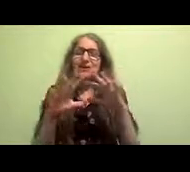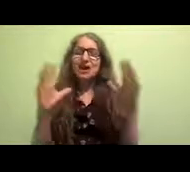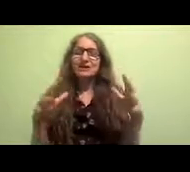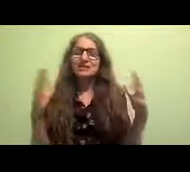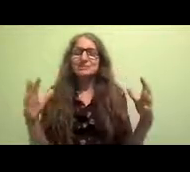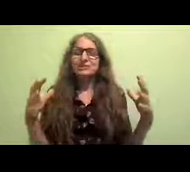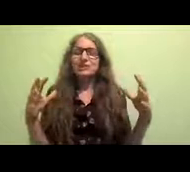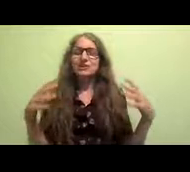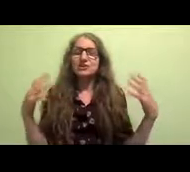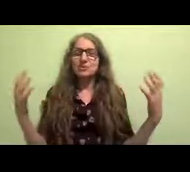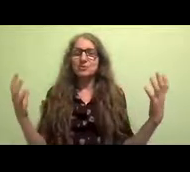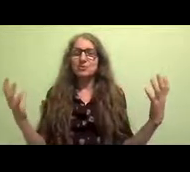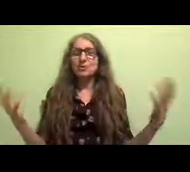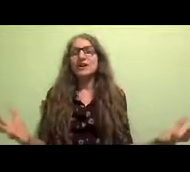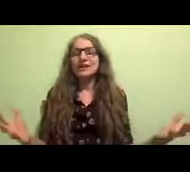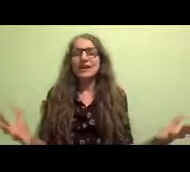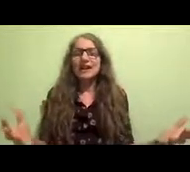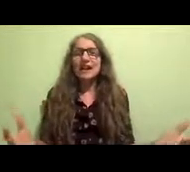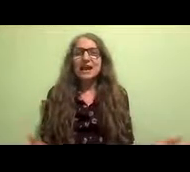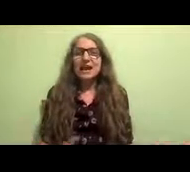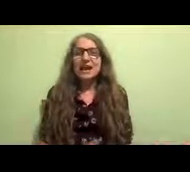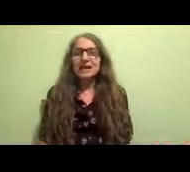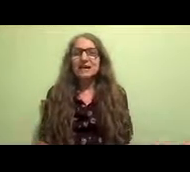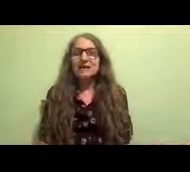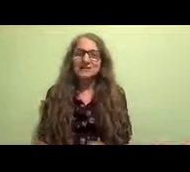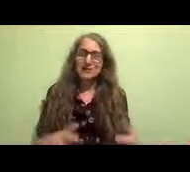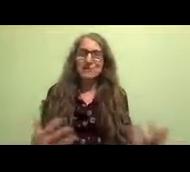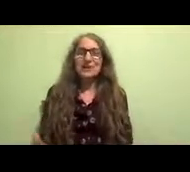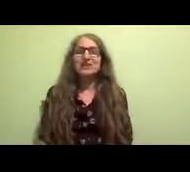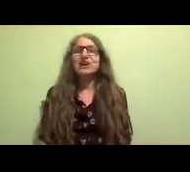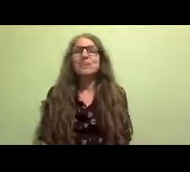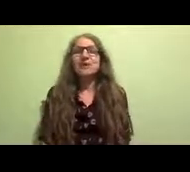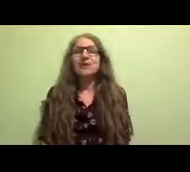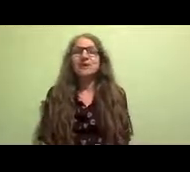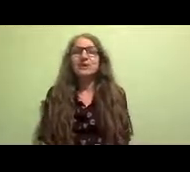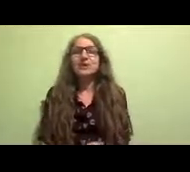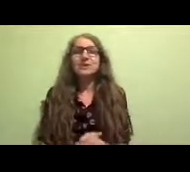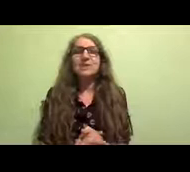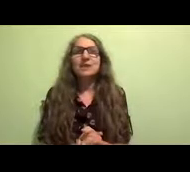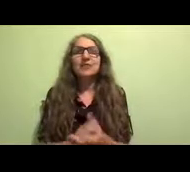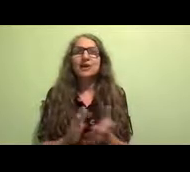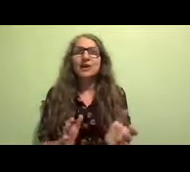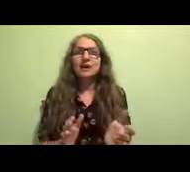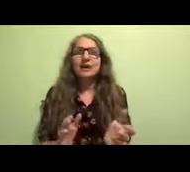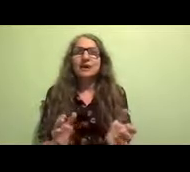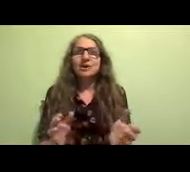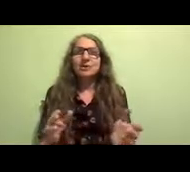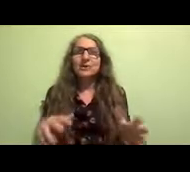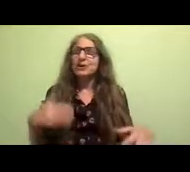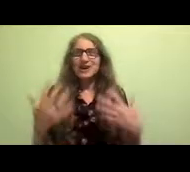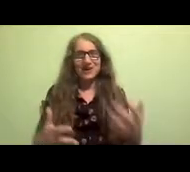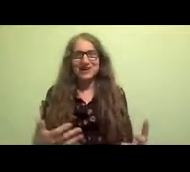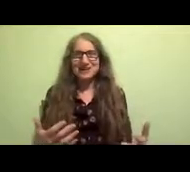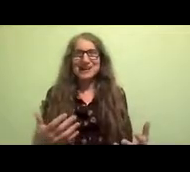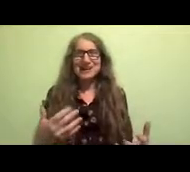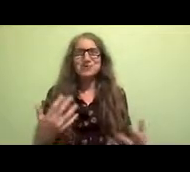but our concept started to broaden. And this is what I want to talk about. You know, I thought, well, here